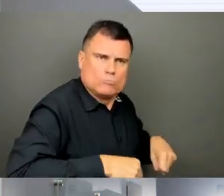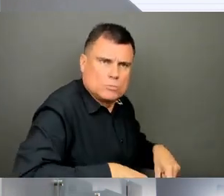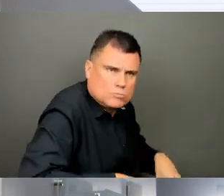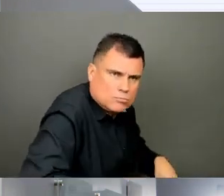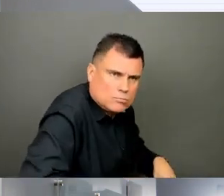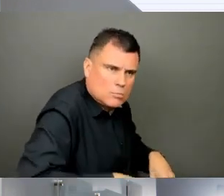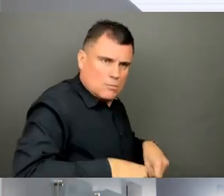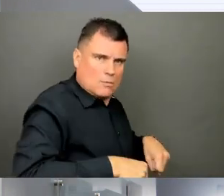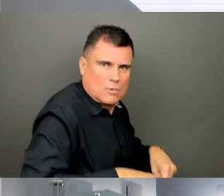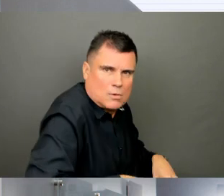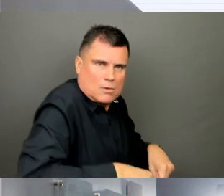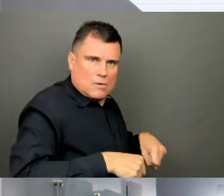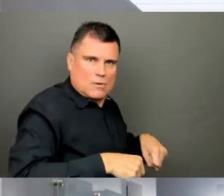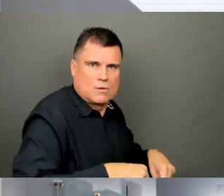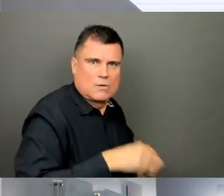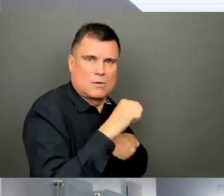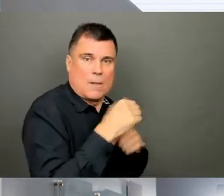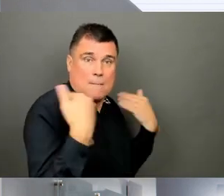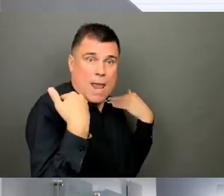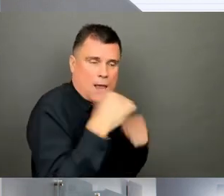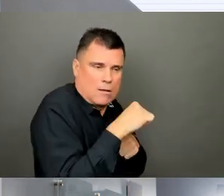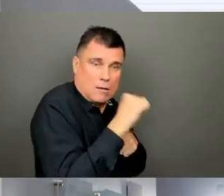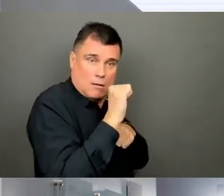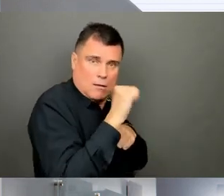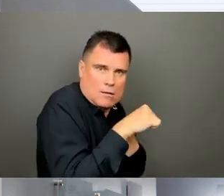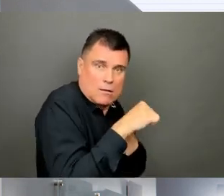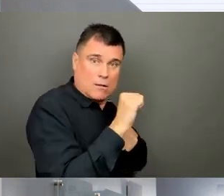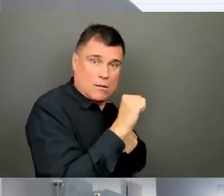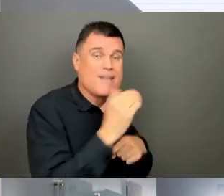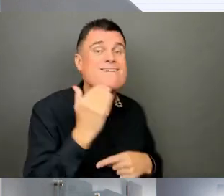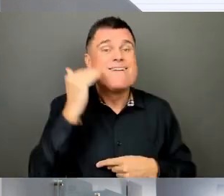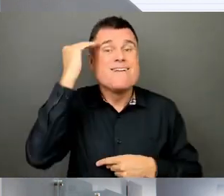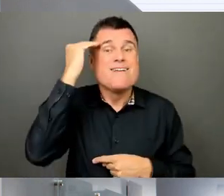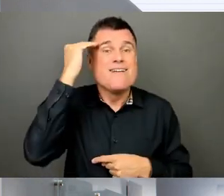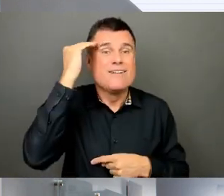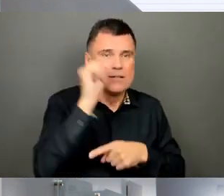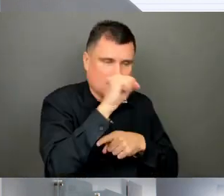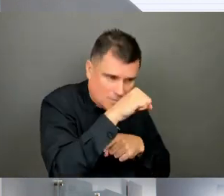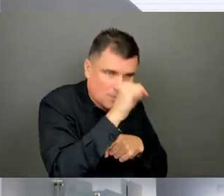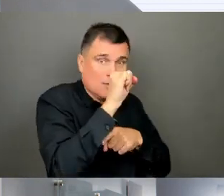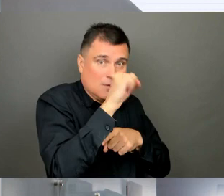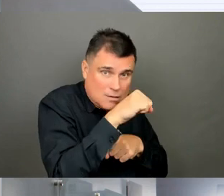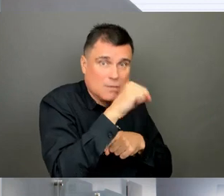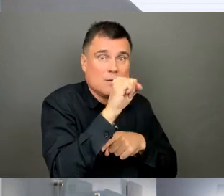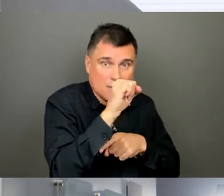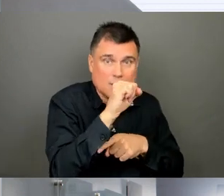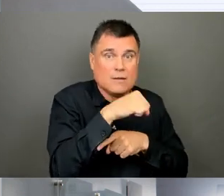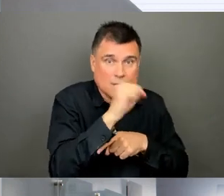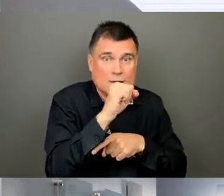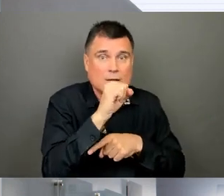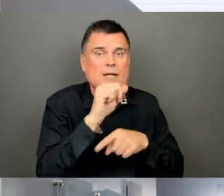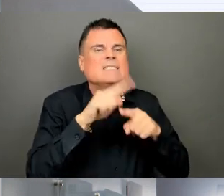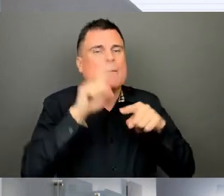solar plex or wherever you feel the most stable, and you're using your back to almost lift up and your head follows. So it's almost like it's hitting